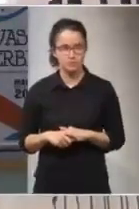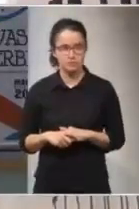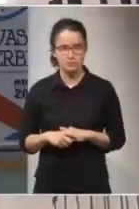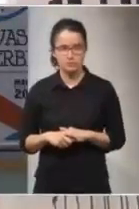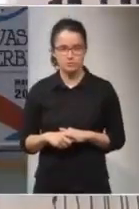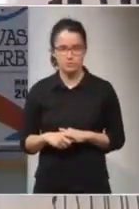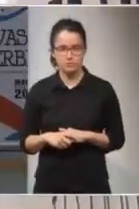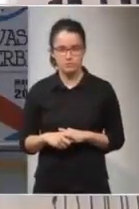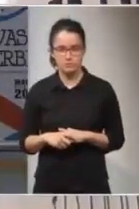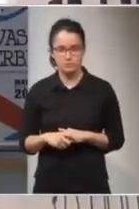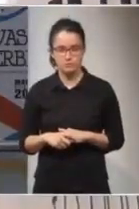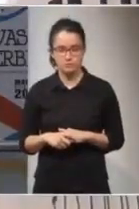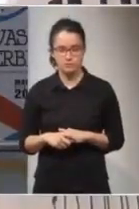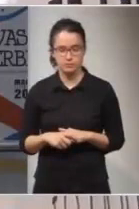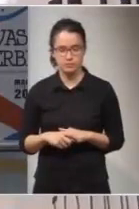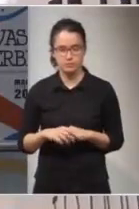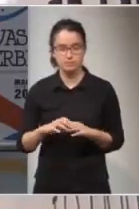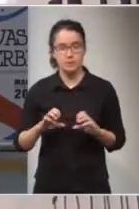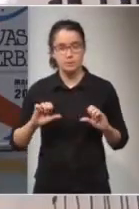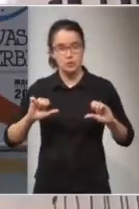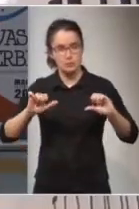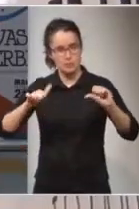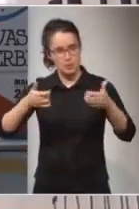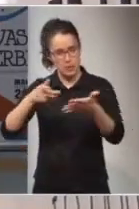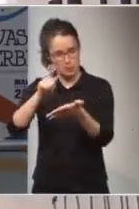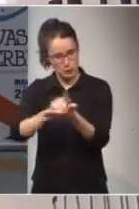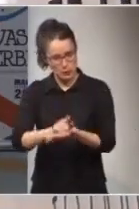OK. Comenzamos de nuevo.